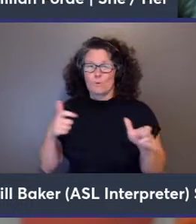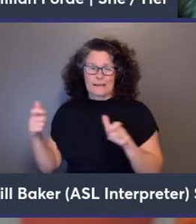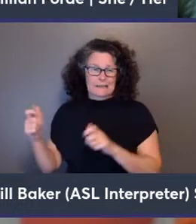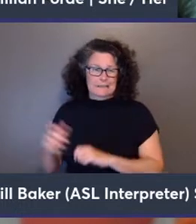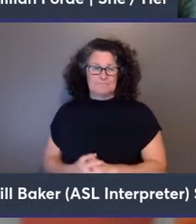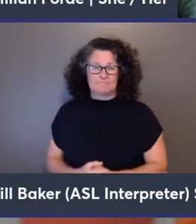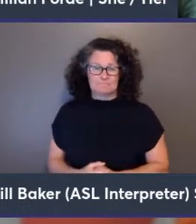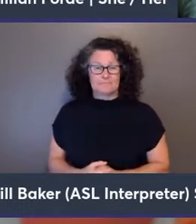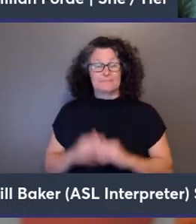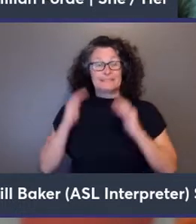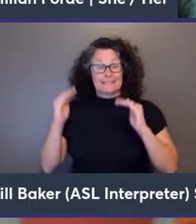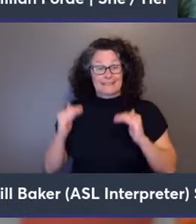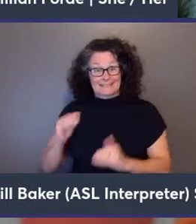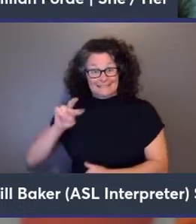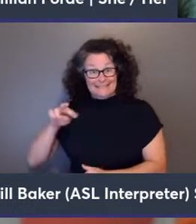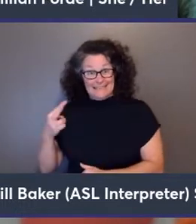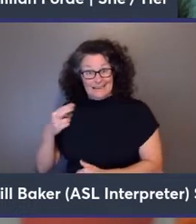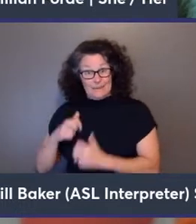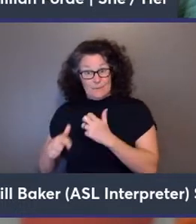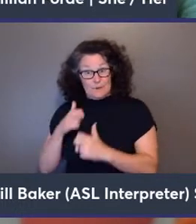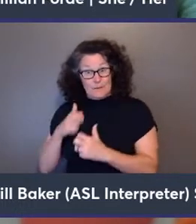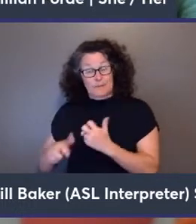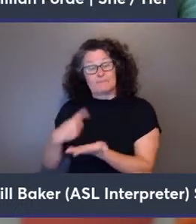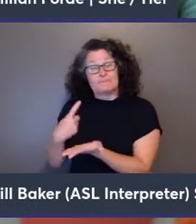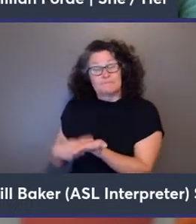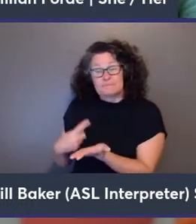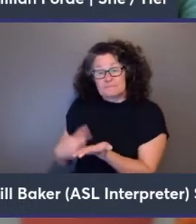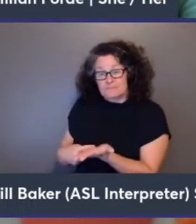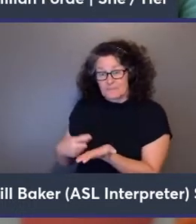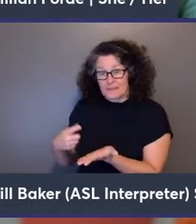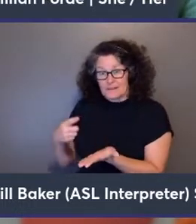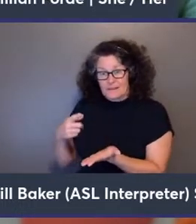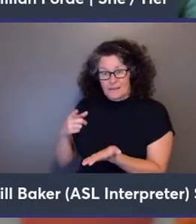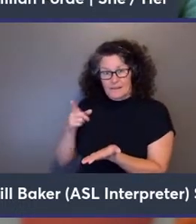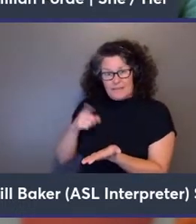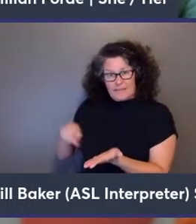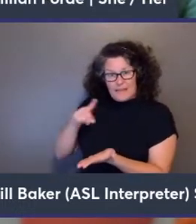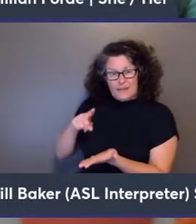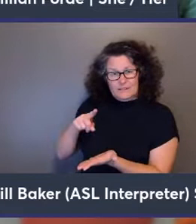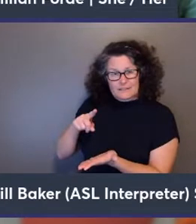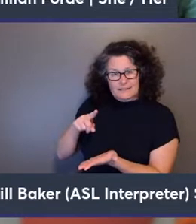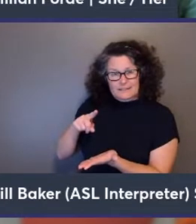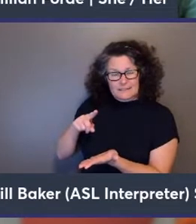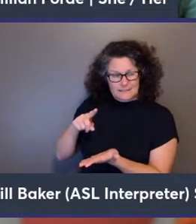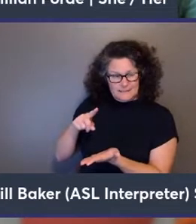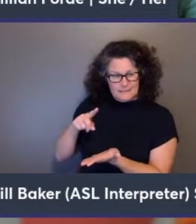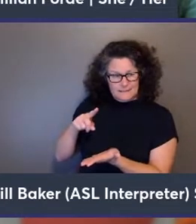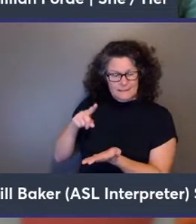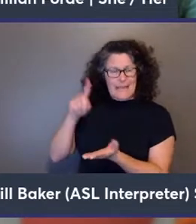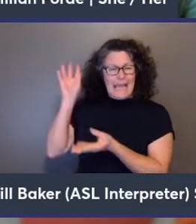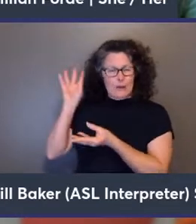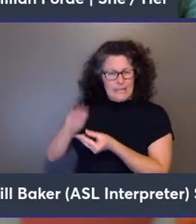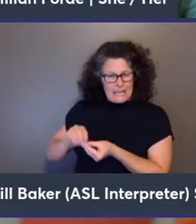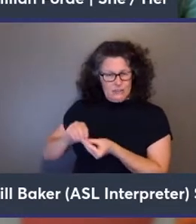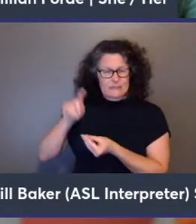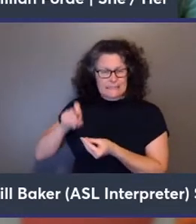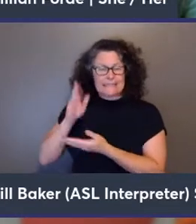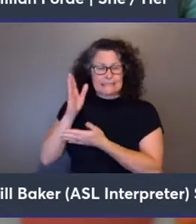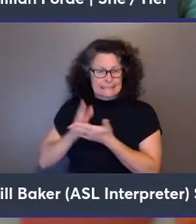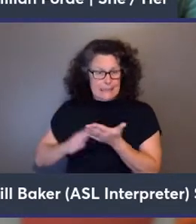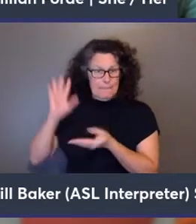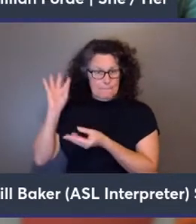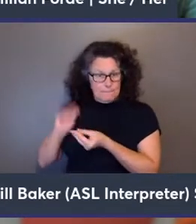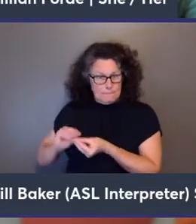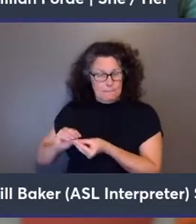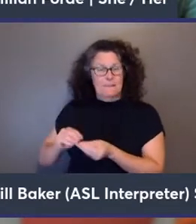And then the second problem phone is going to talk about is there is the nested aggregation needed in there. You see that the